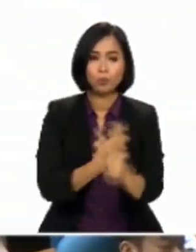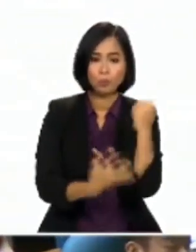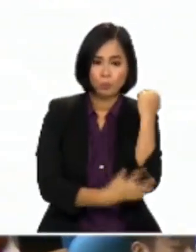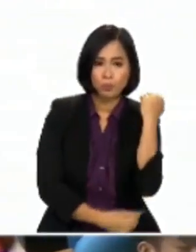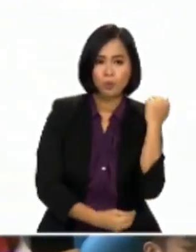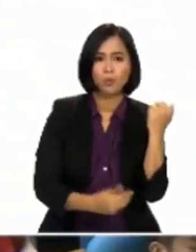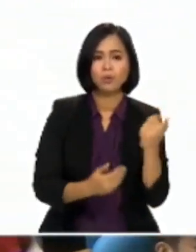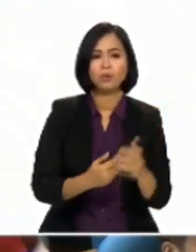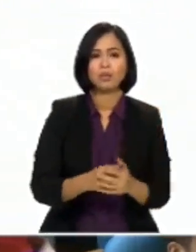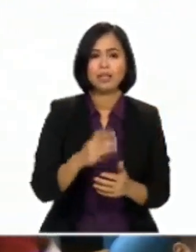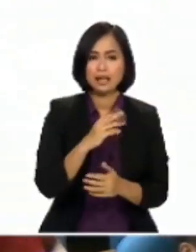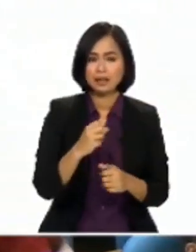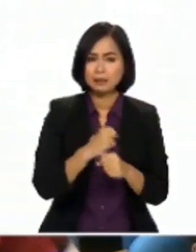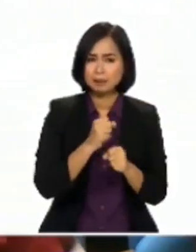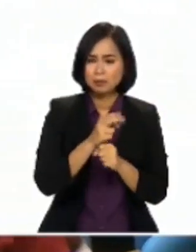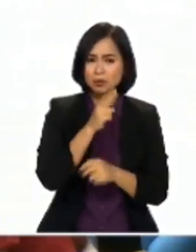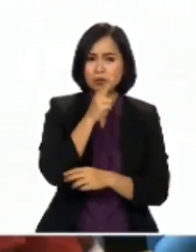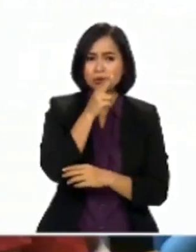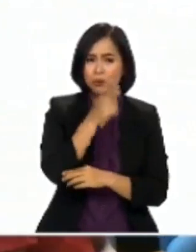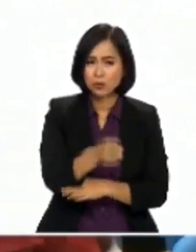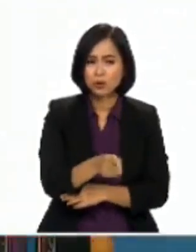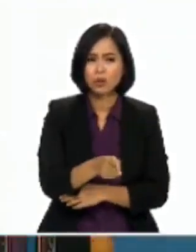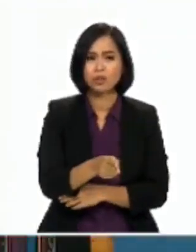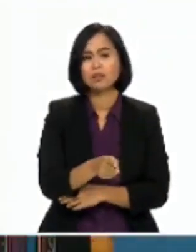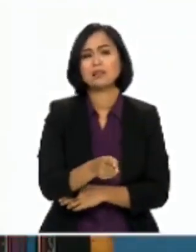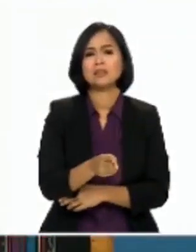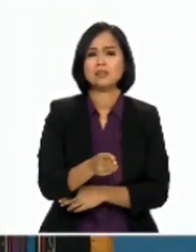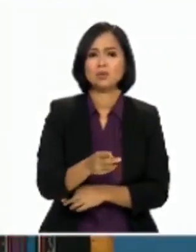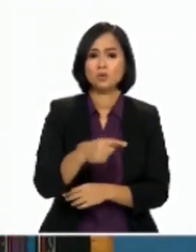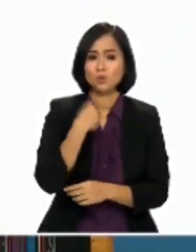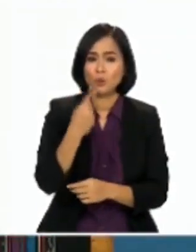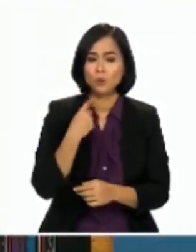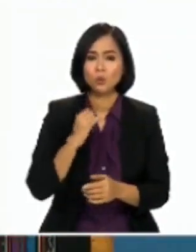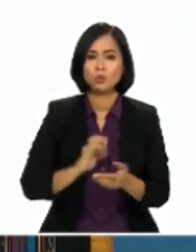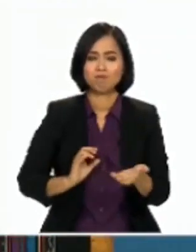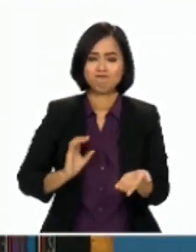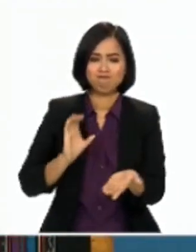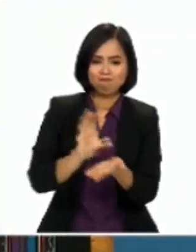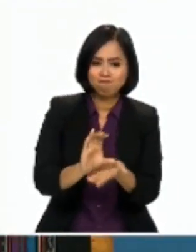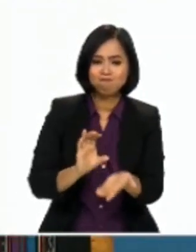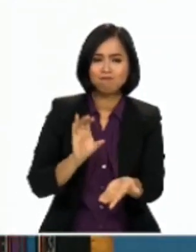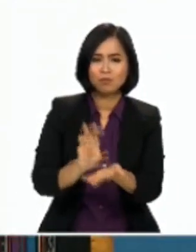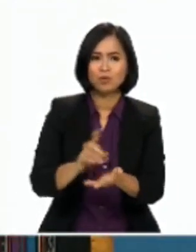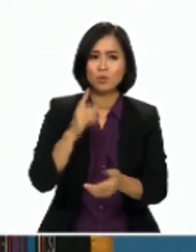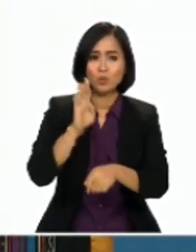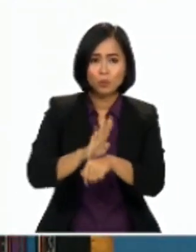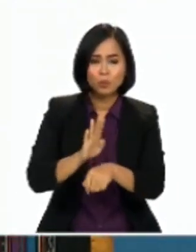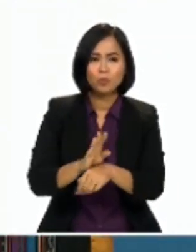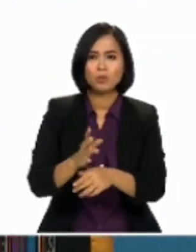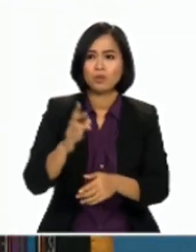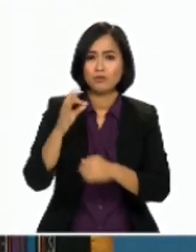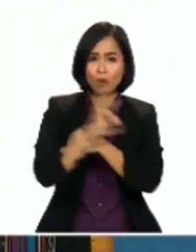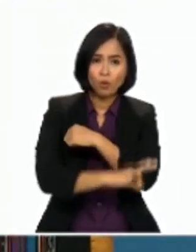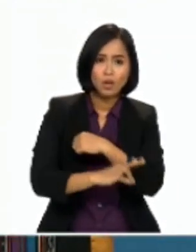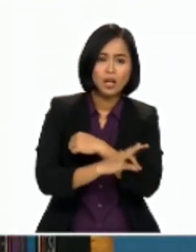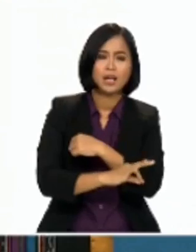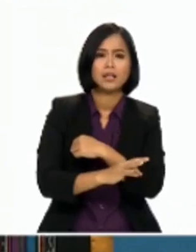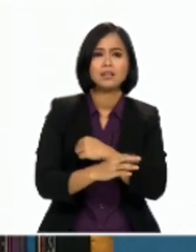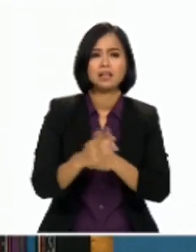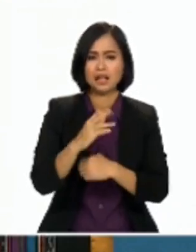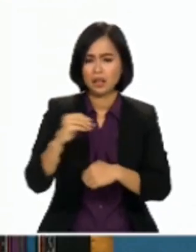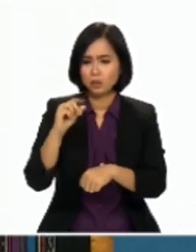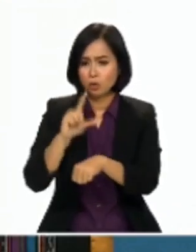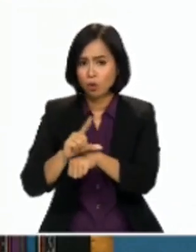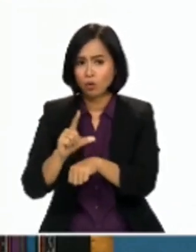and reassure our investors, our foreign investors, local, and